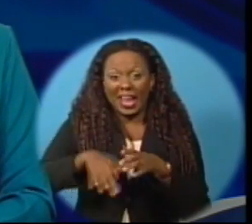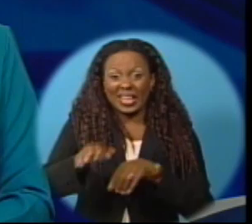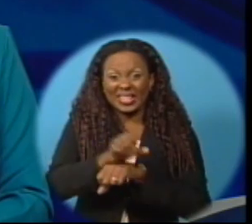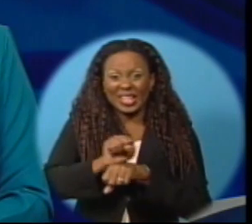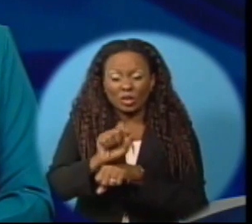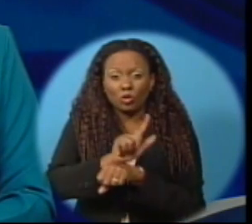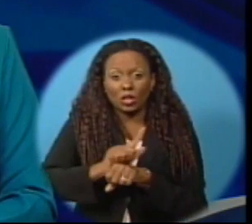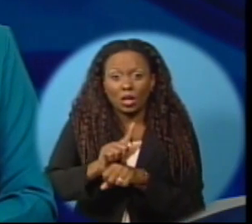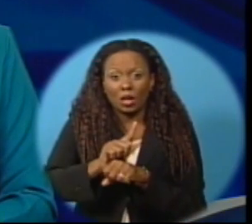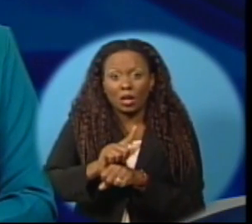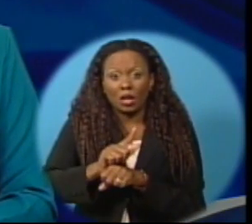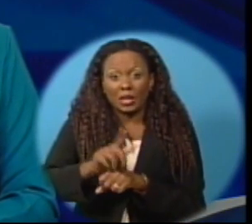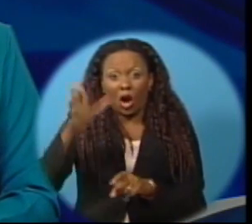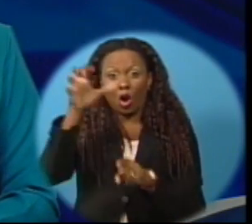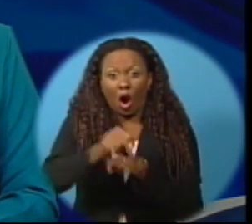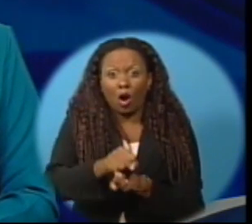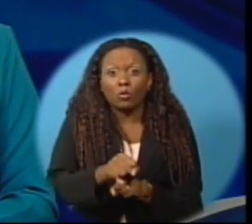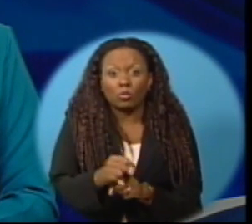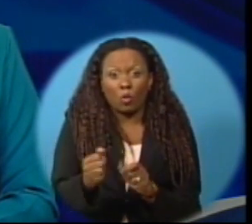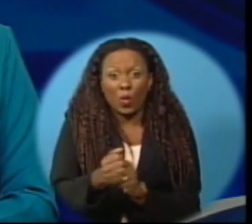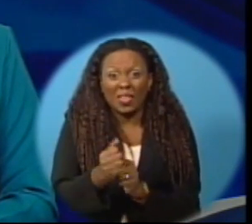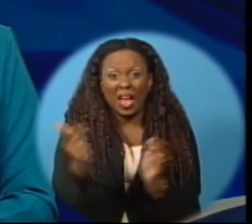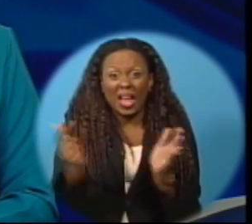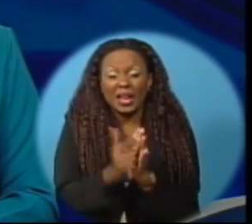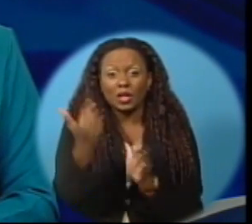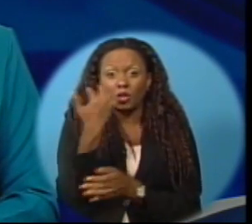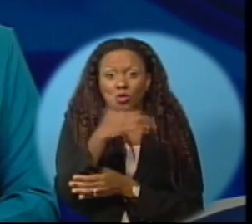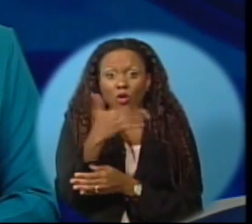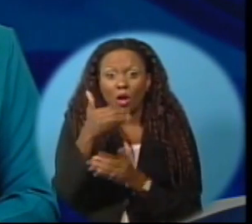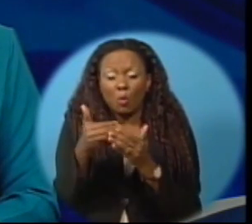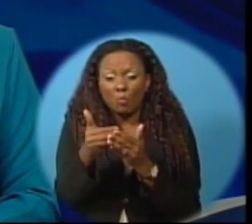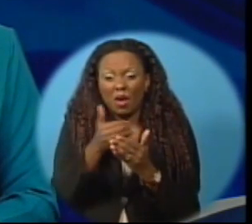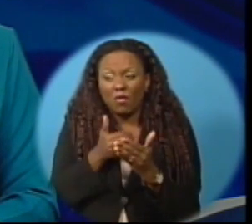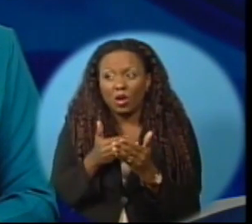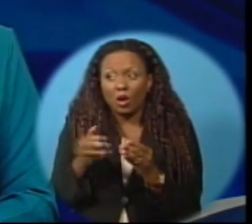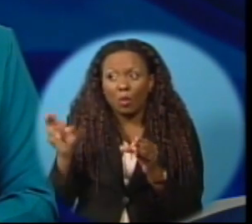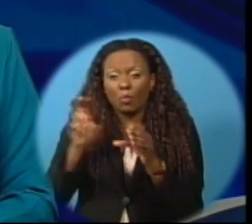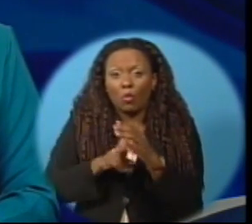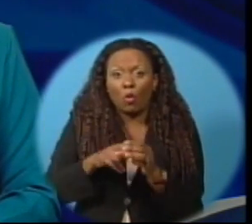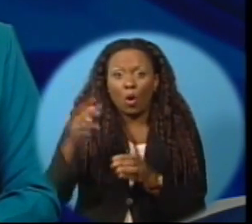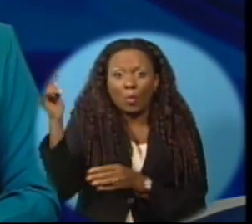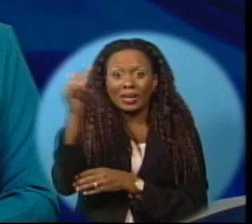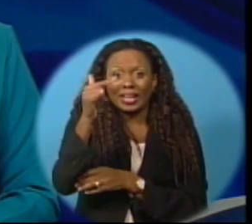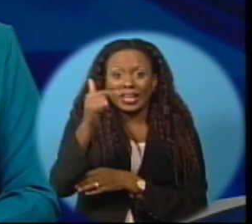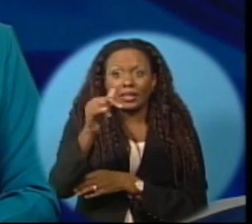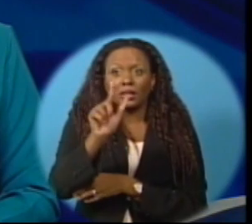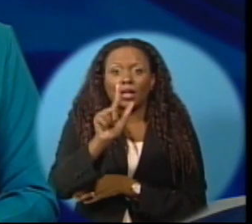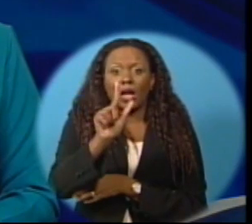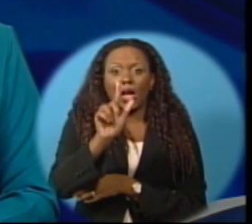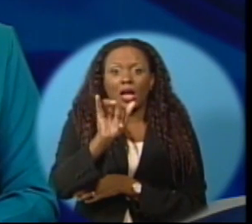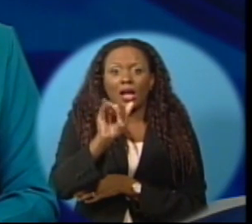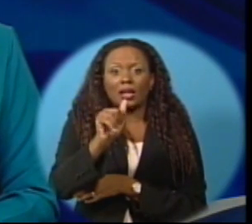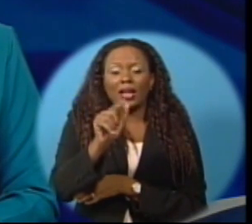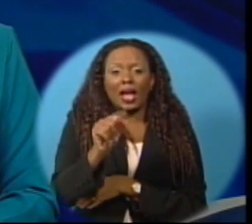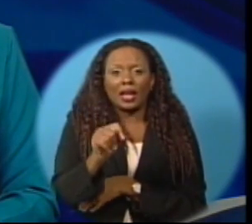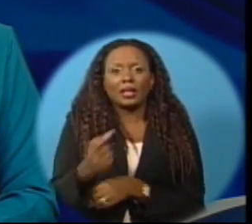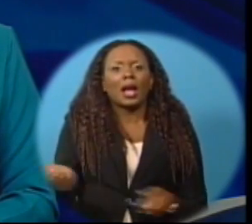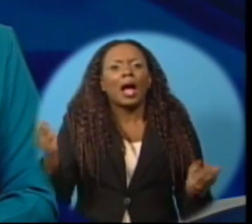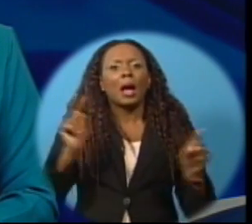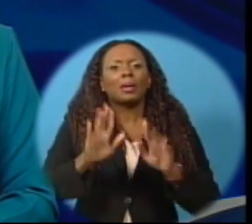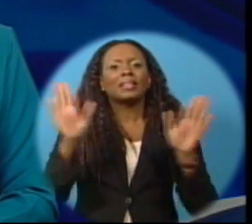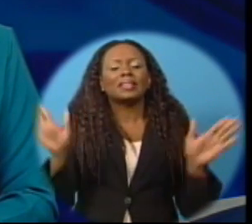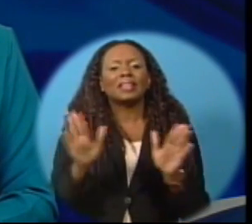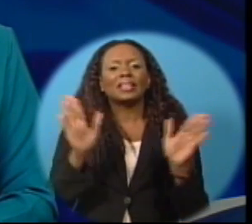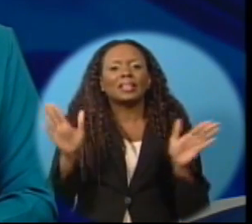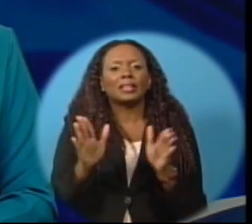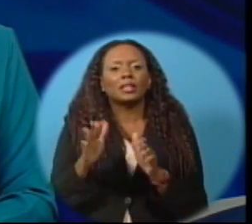being caught with illegal drugs before attempting to board a Liat flight to Barbados. The incident occurred on Sunday after